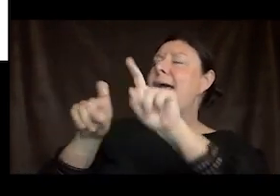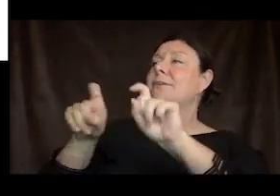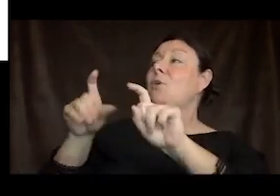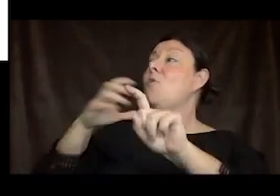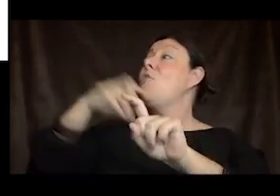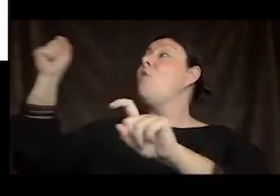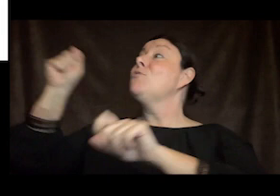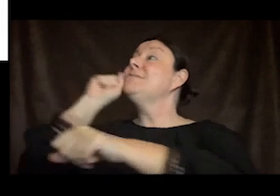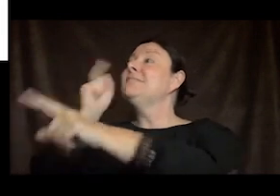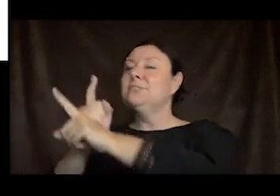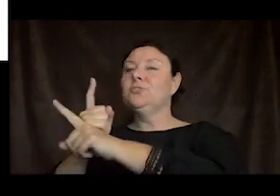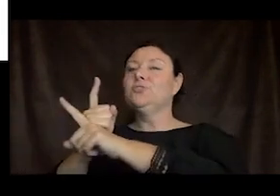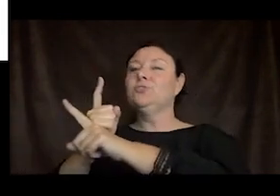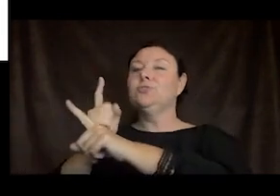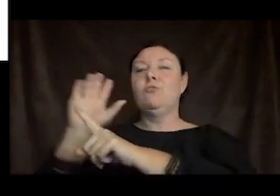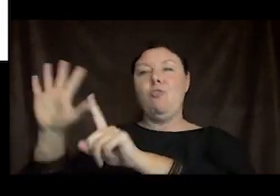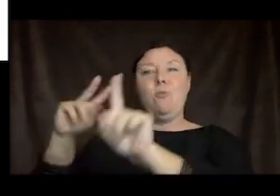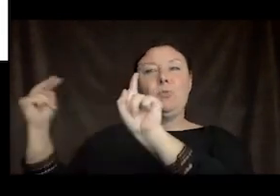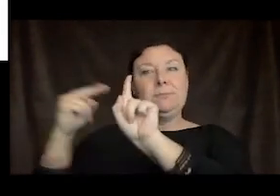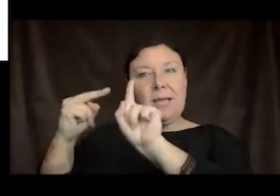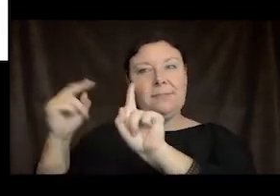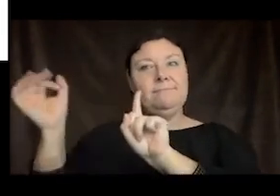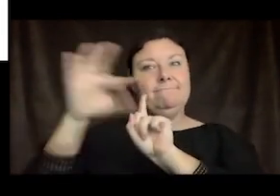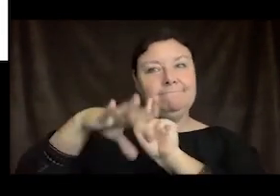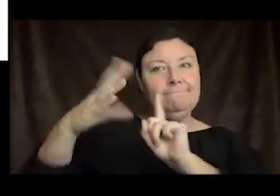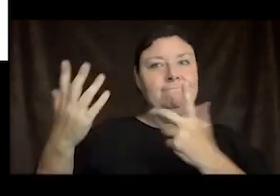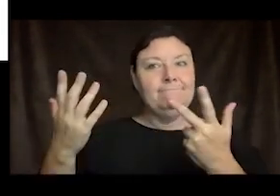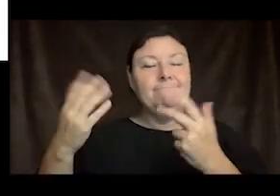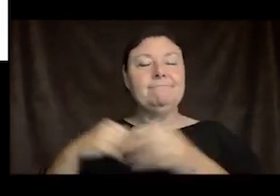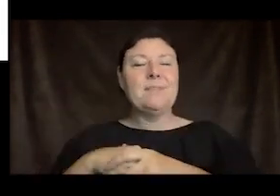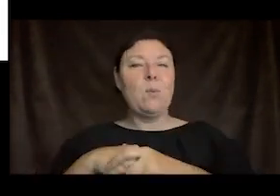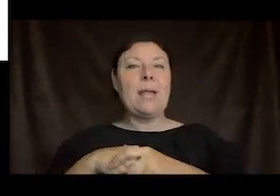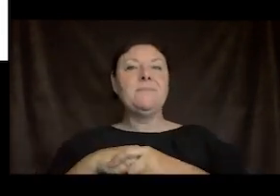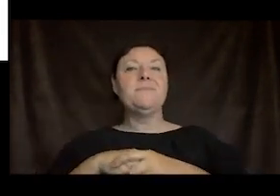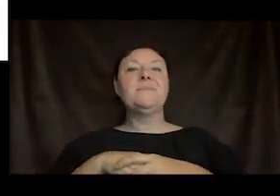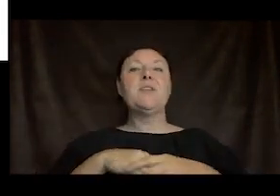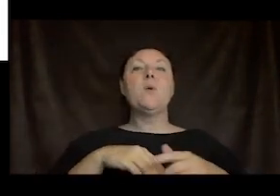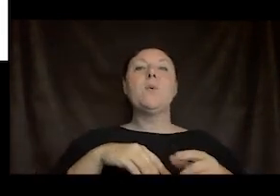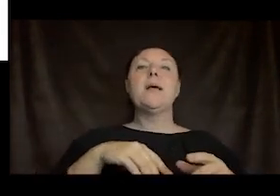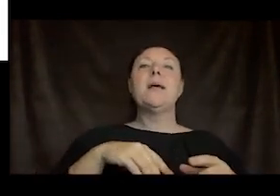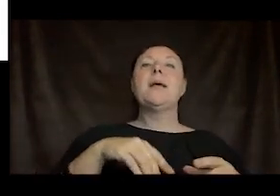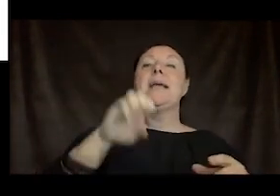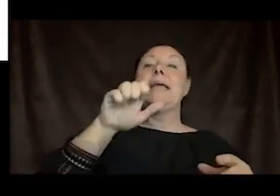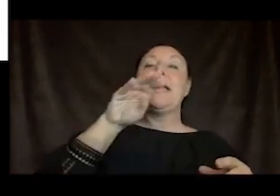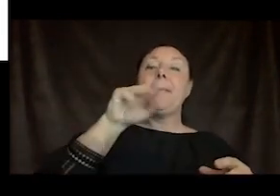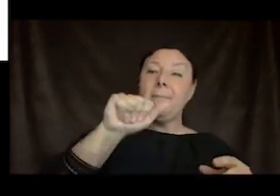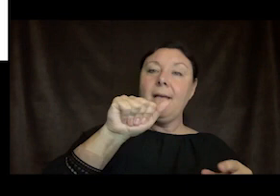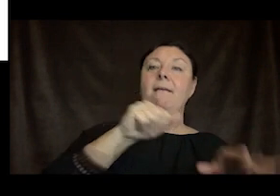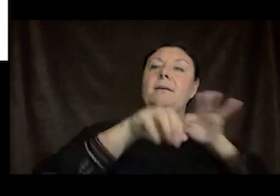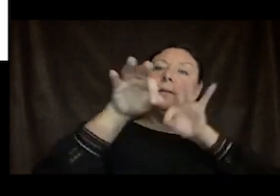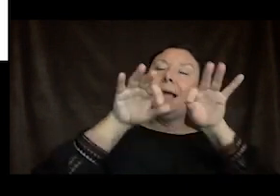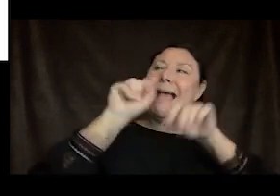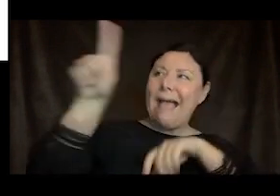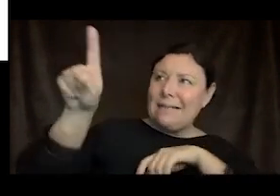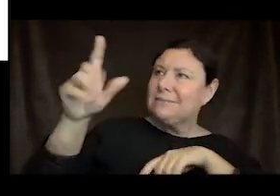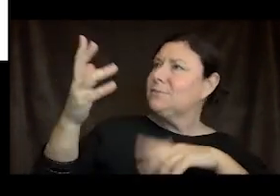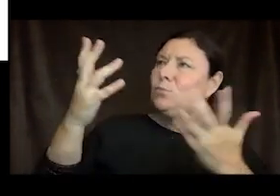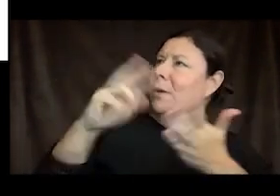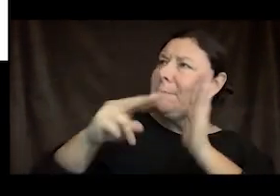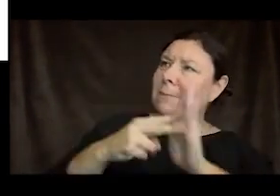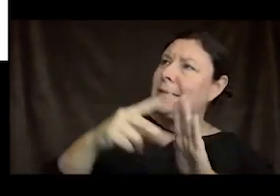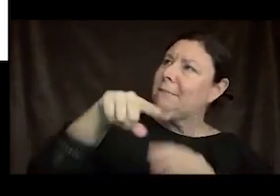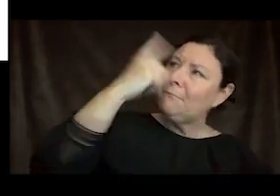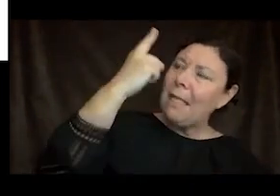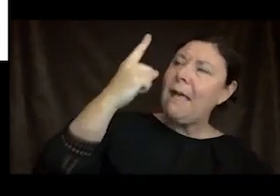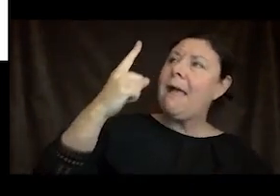sharing that. And so they begin, and then she asks questions about, well, what does it mean to be Black? What does it mean to be white? And her family sort of connects